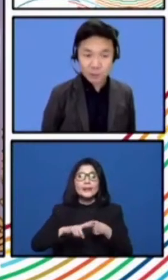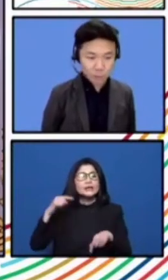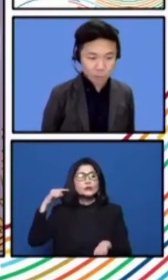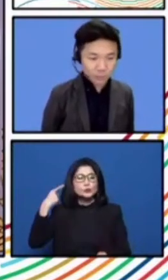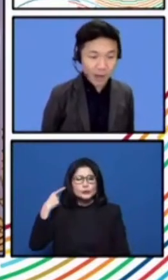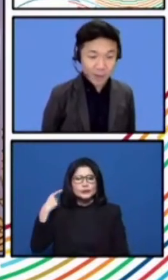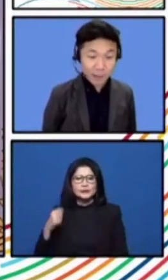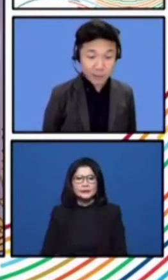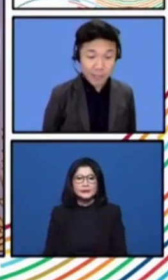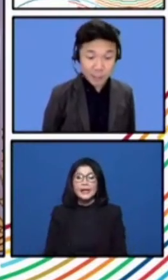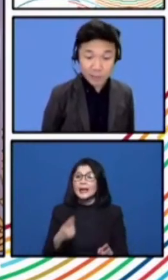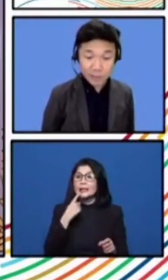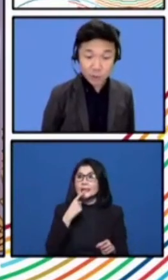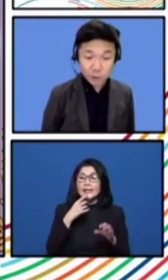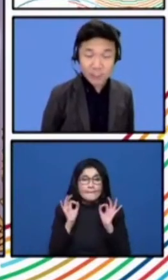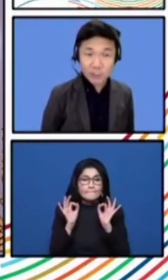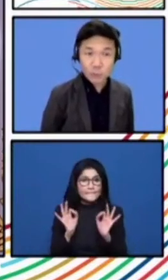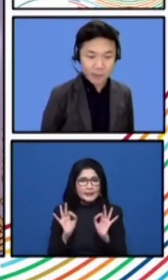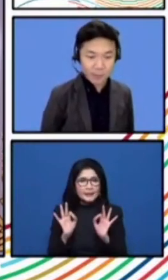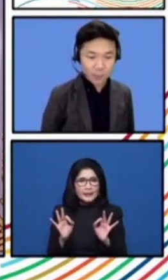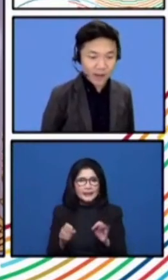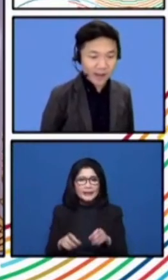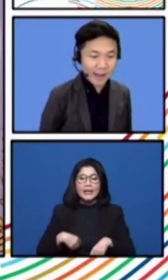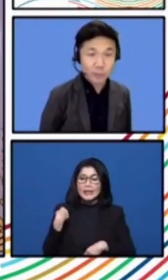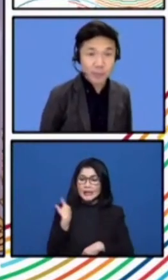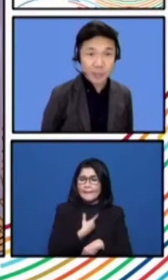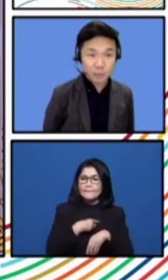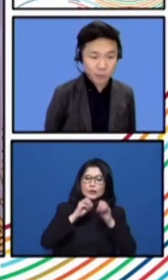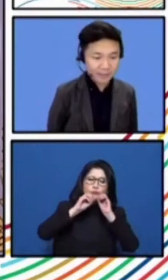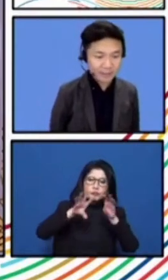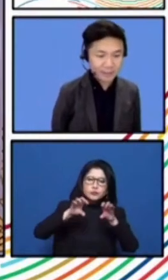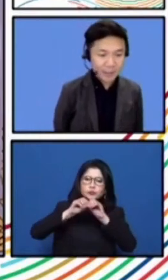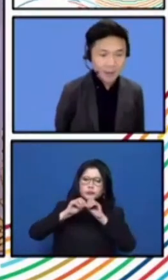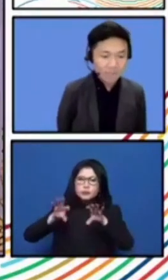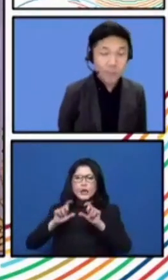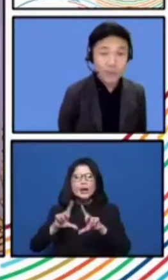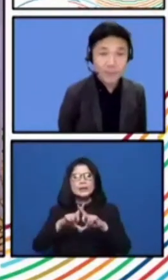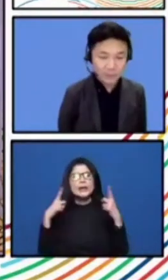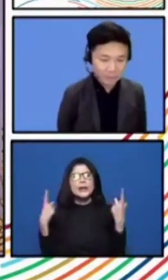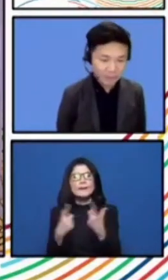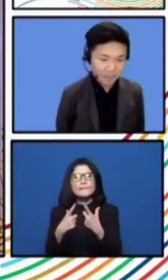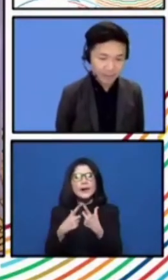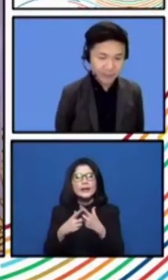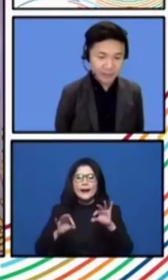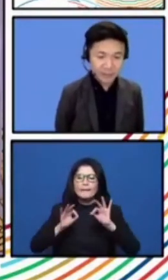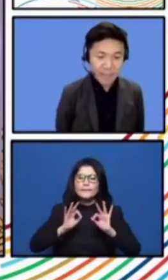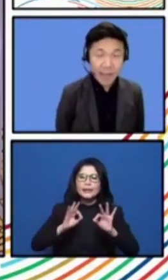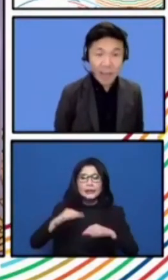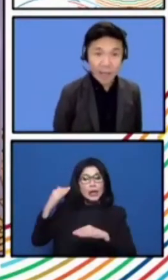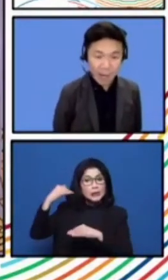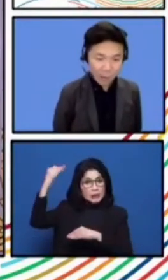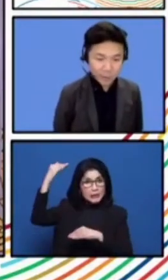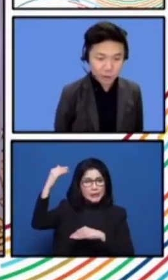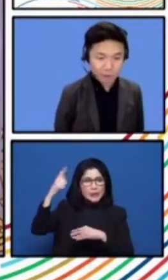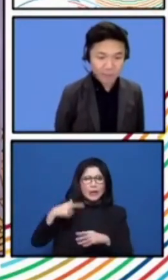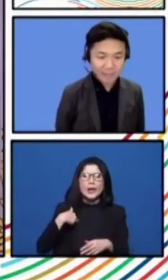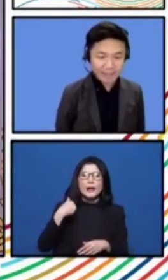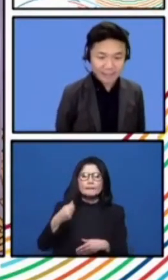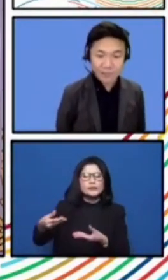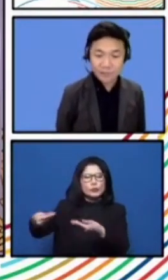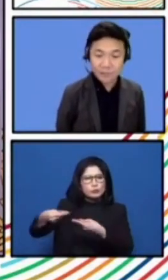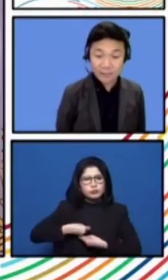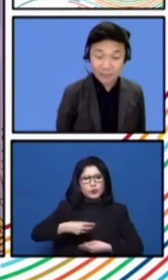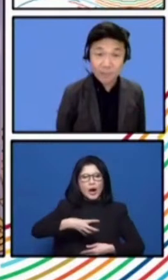to for higher education institutions to be able to provide education rights for persons with disabilities and encourage the